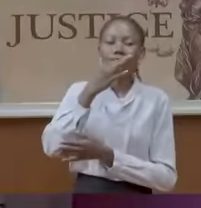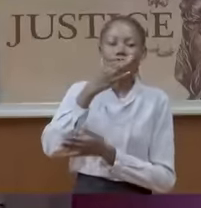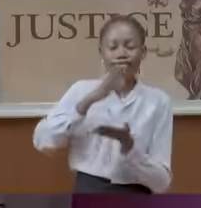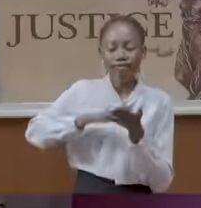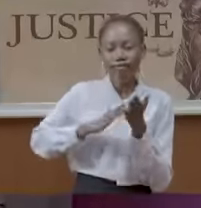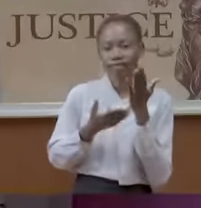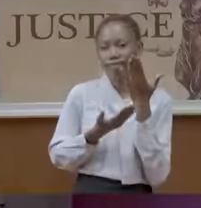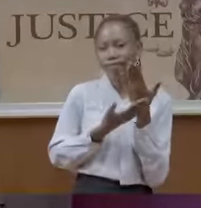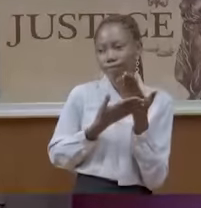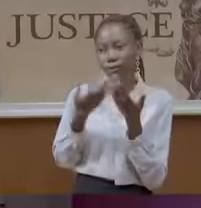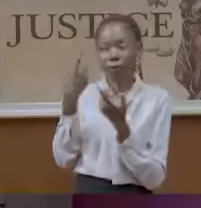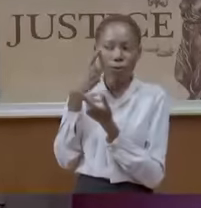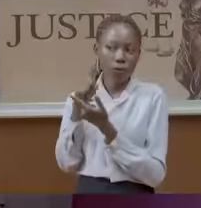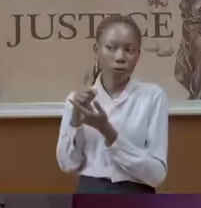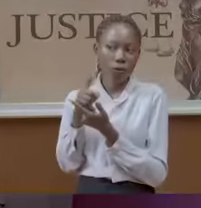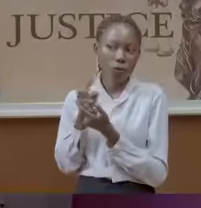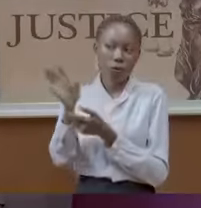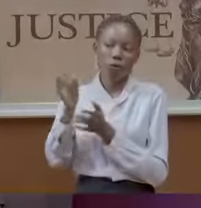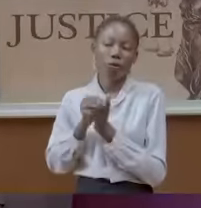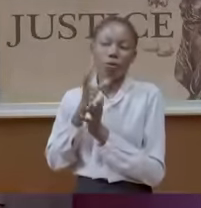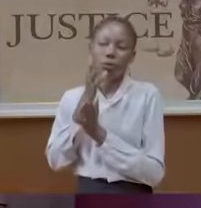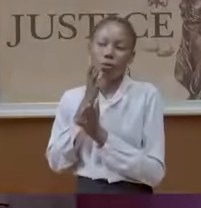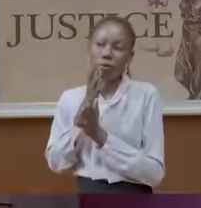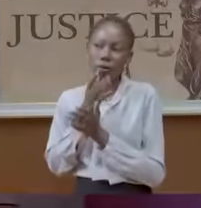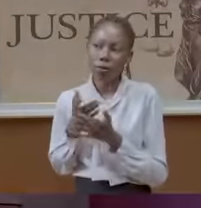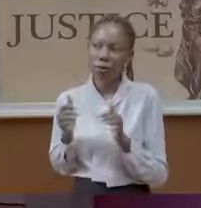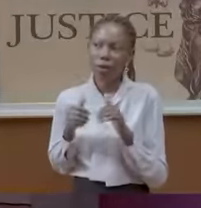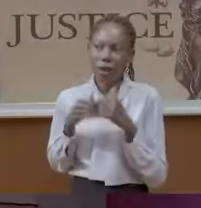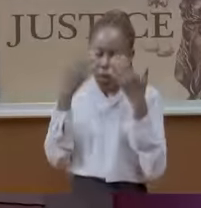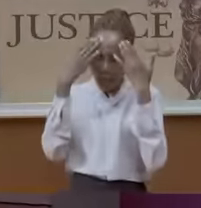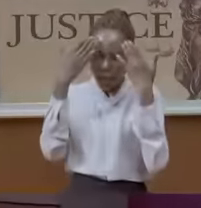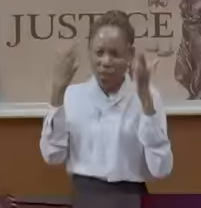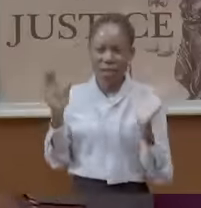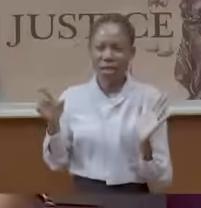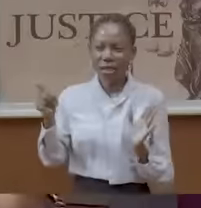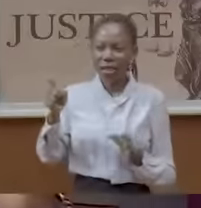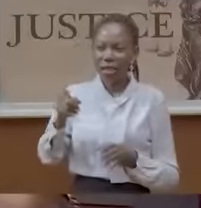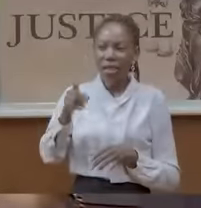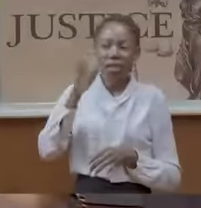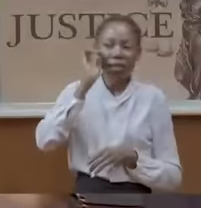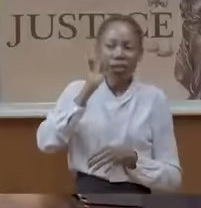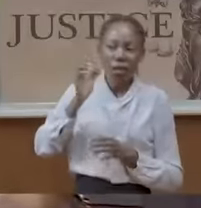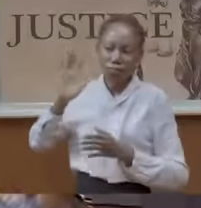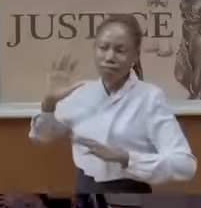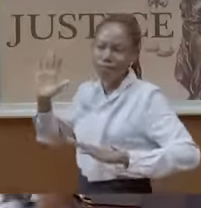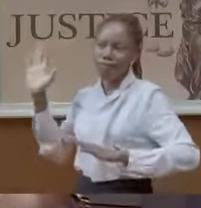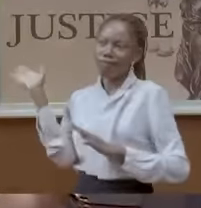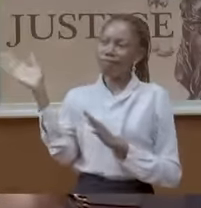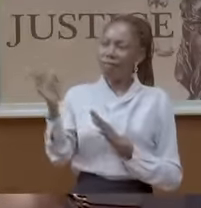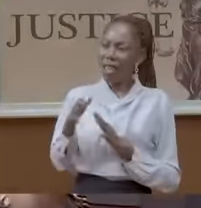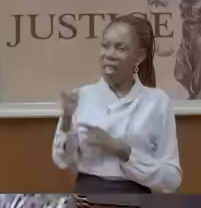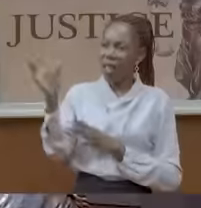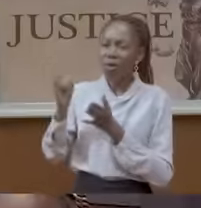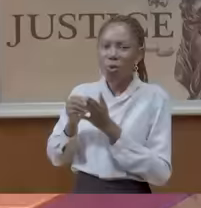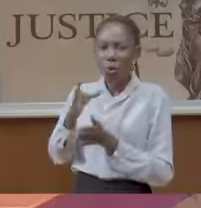know it, he was trying to drag the phone. Before, she be the one to give me slaps. So on that day, because my